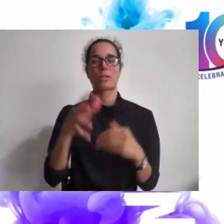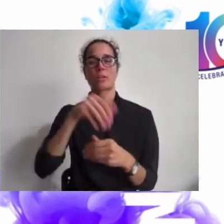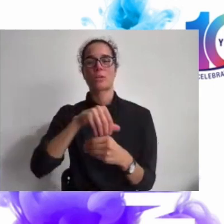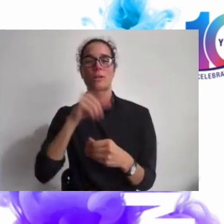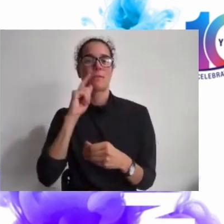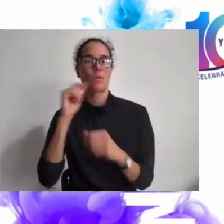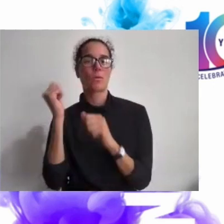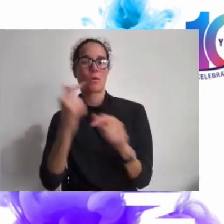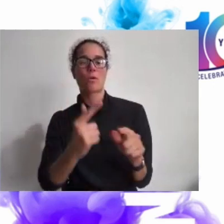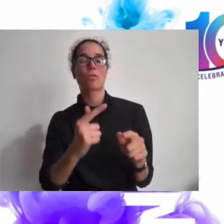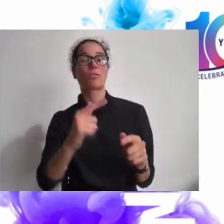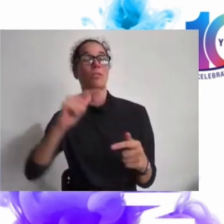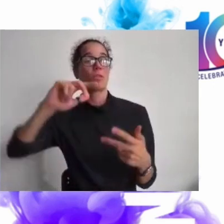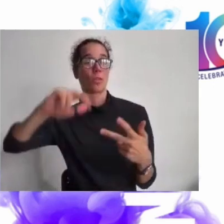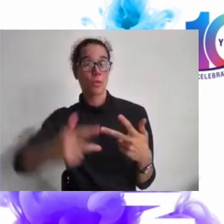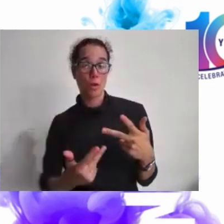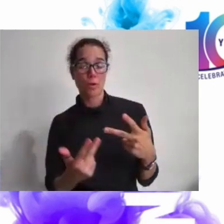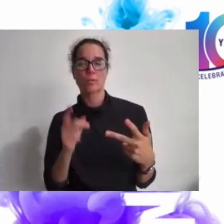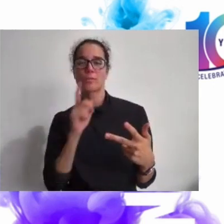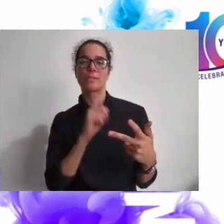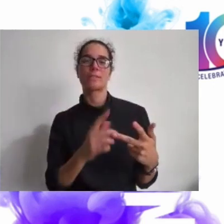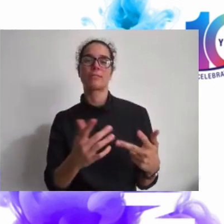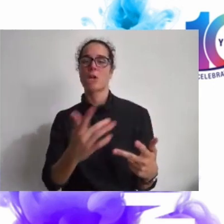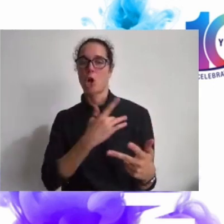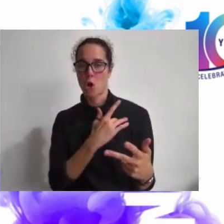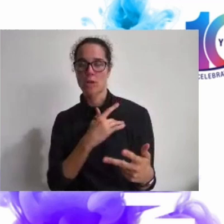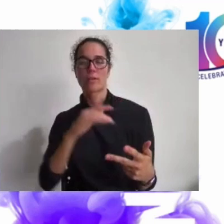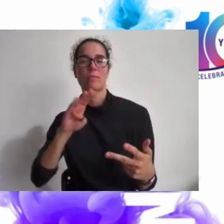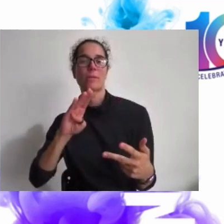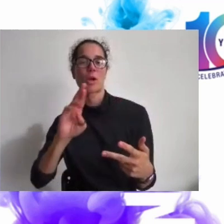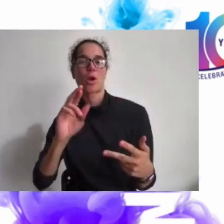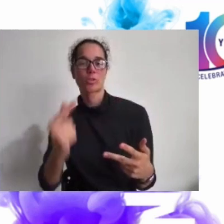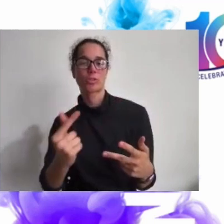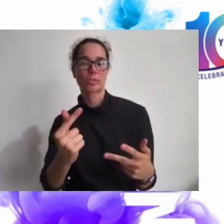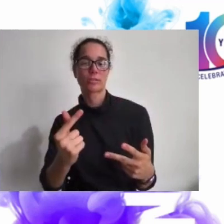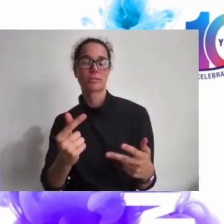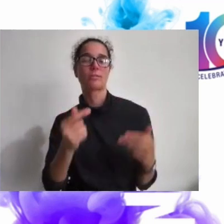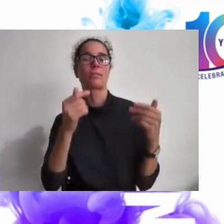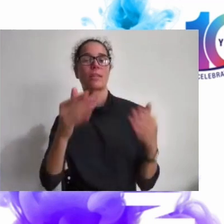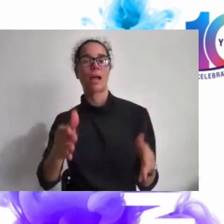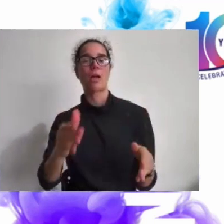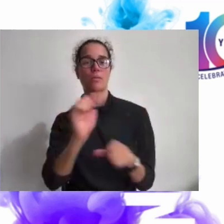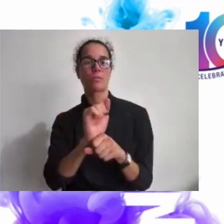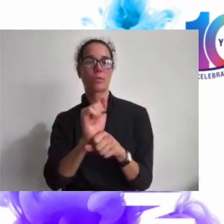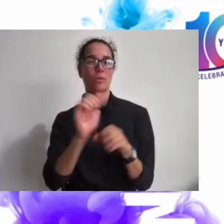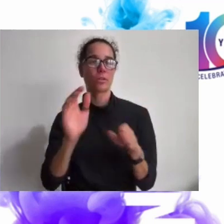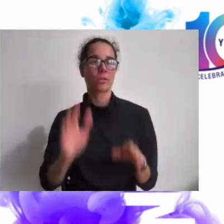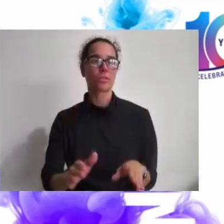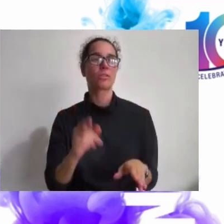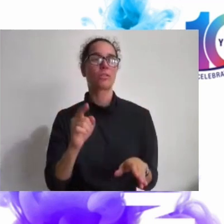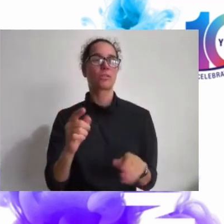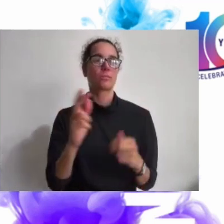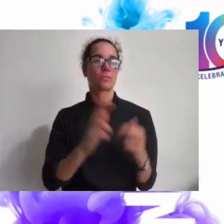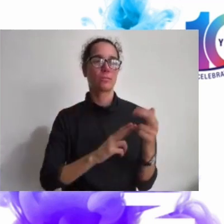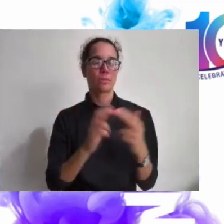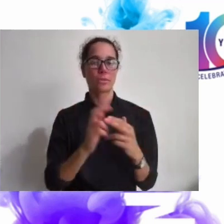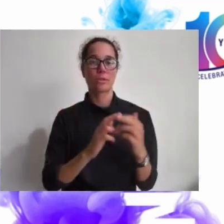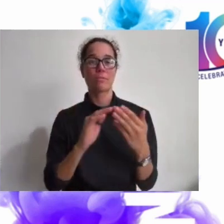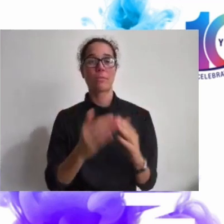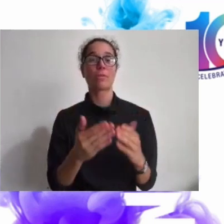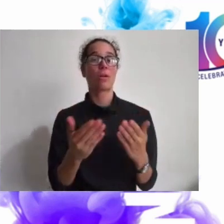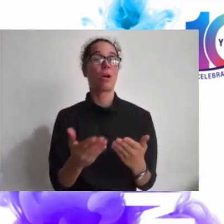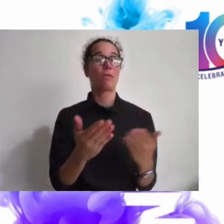then third, and really what I see as kind of the heart of the BRTs, they allow employees to build a community that offers empathy